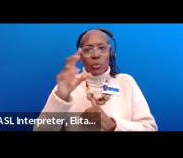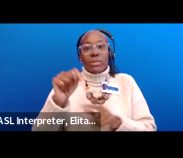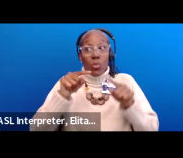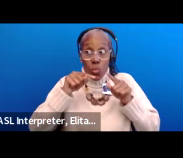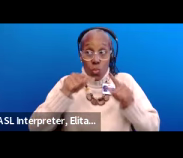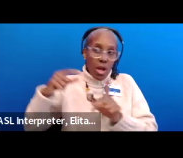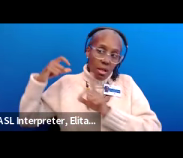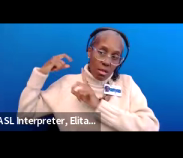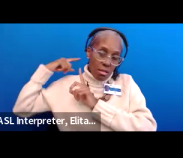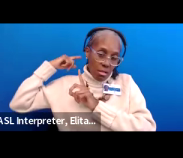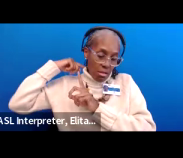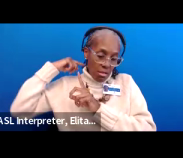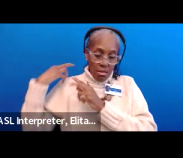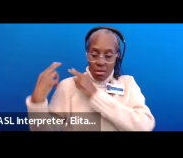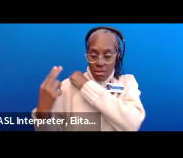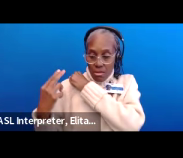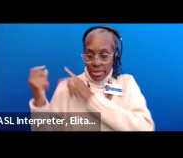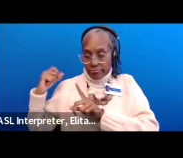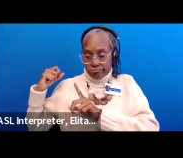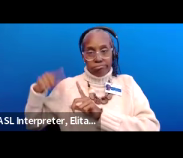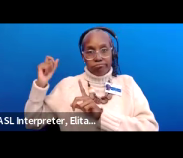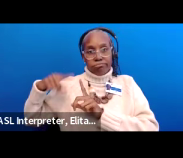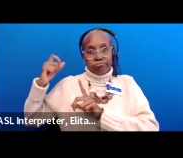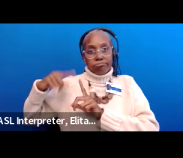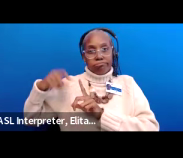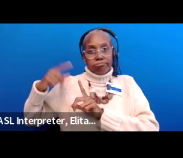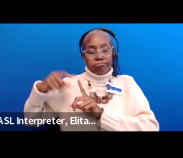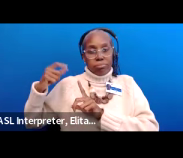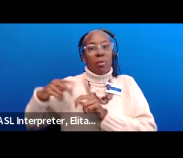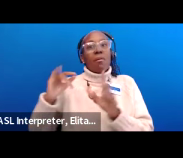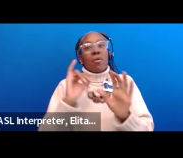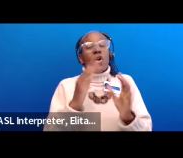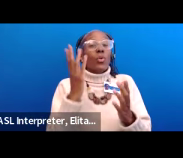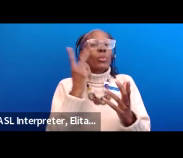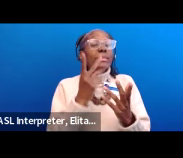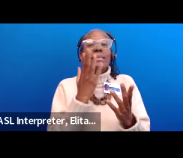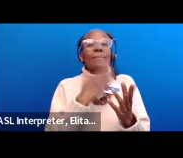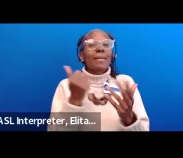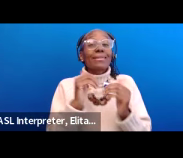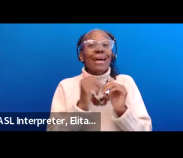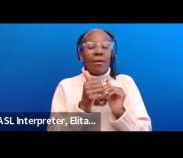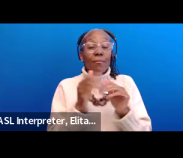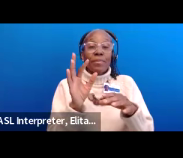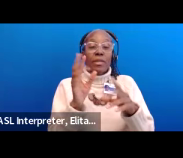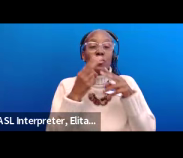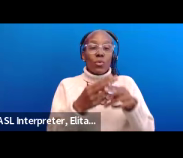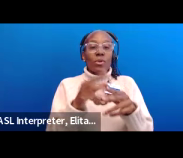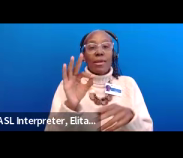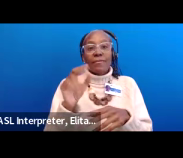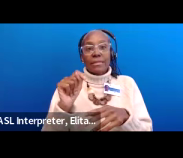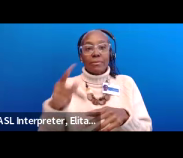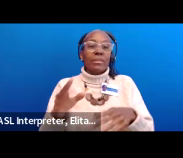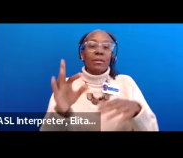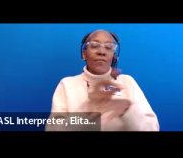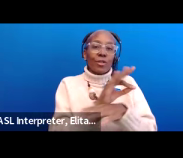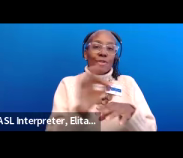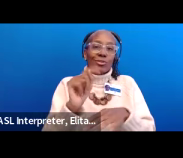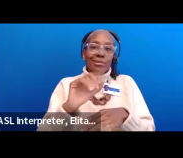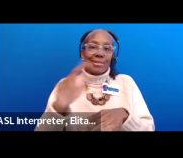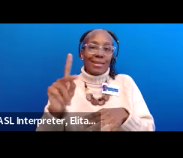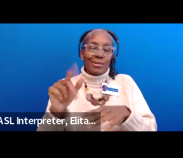the stimulation is being delivered. And what we've seen is one of the best ways to do that is with this functional task practice paradigm that